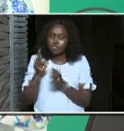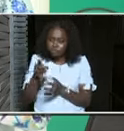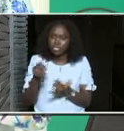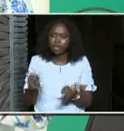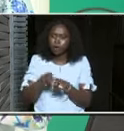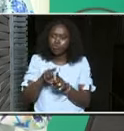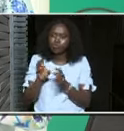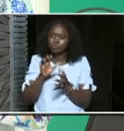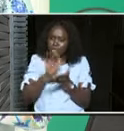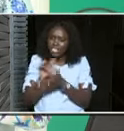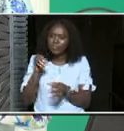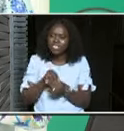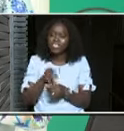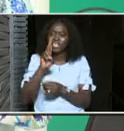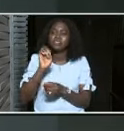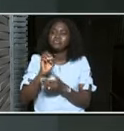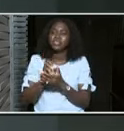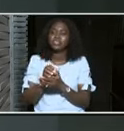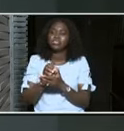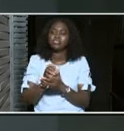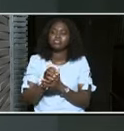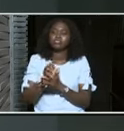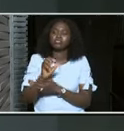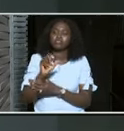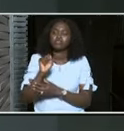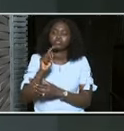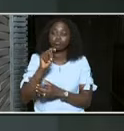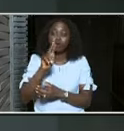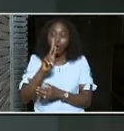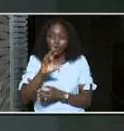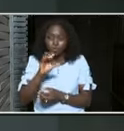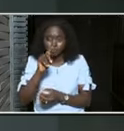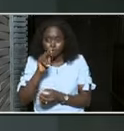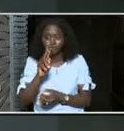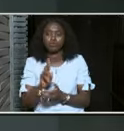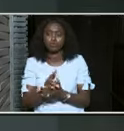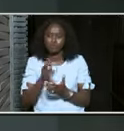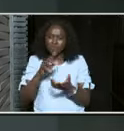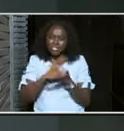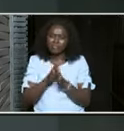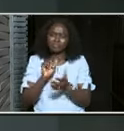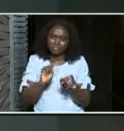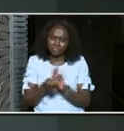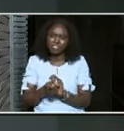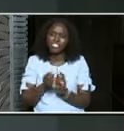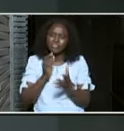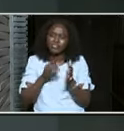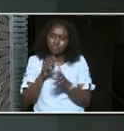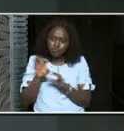you? Thank you very much. Now, on the issue of health